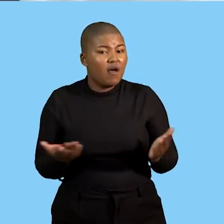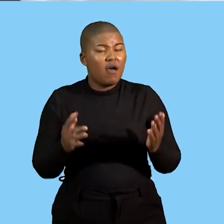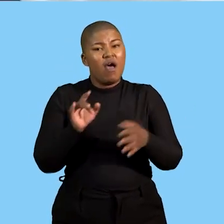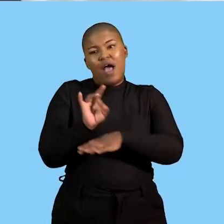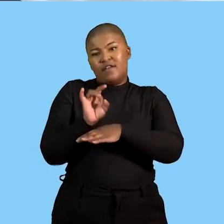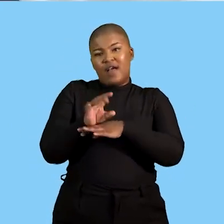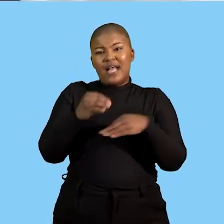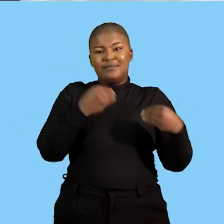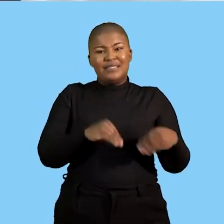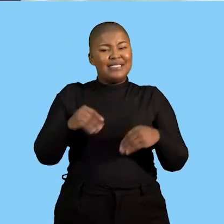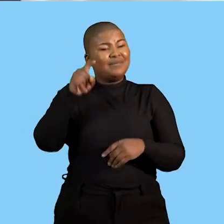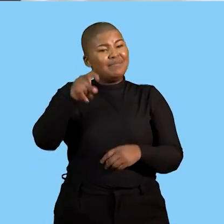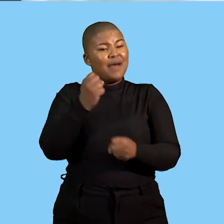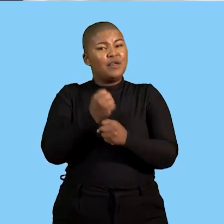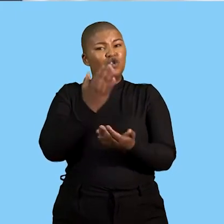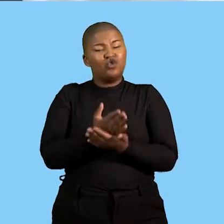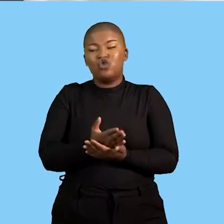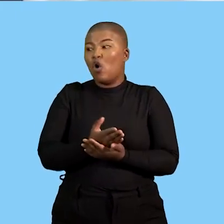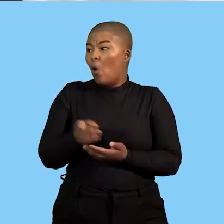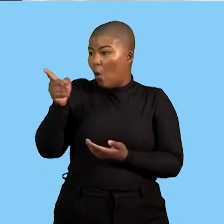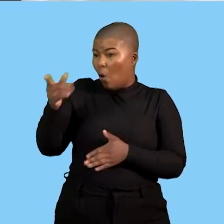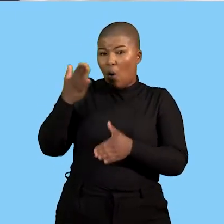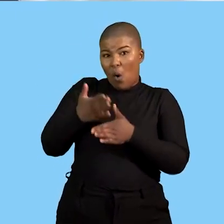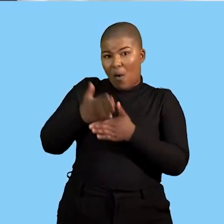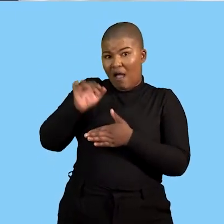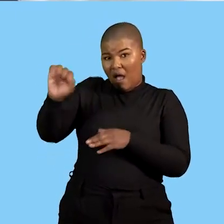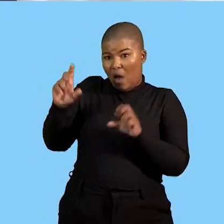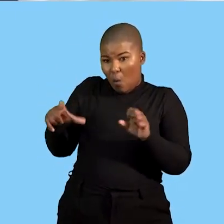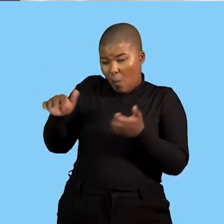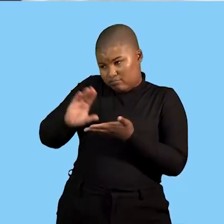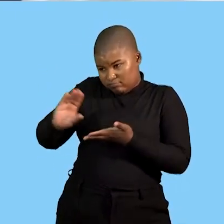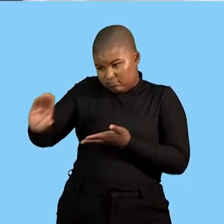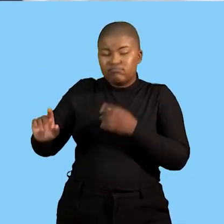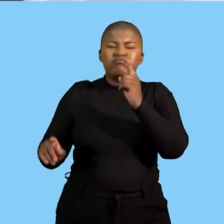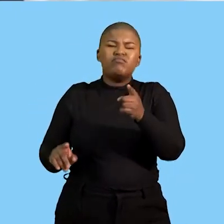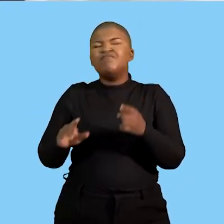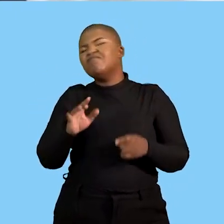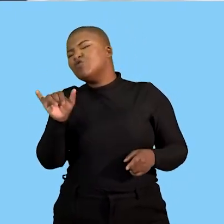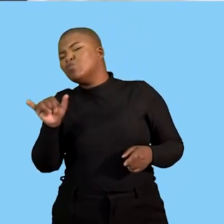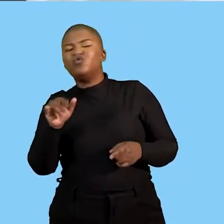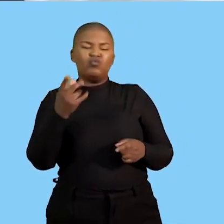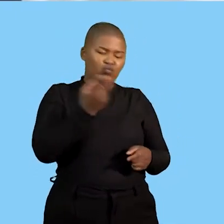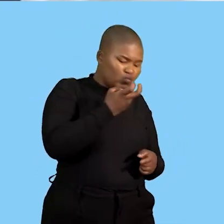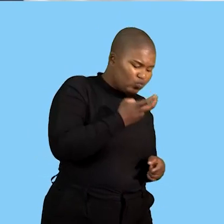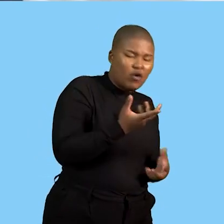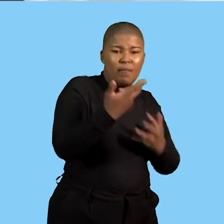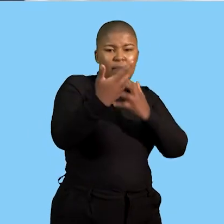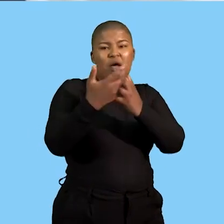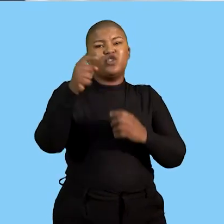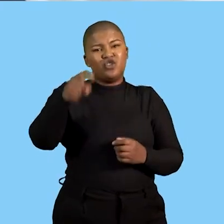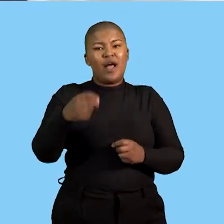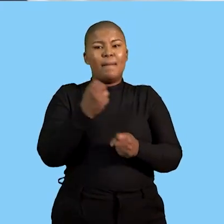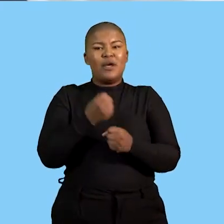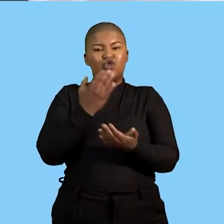businesses to say allocate tasks according to the abilities and skills and competencies of team members so